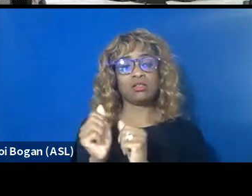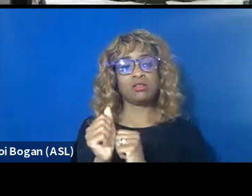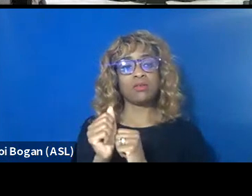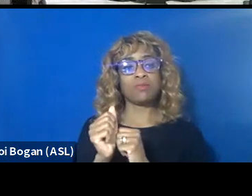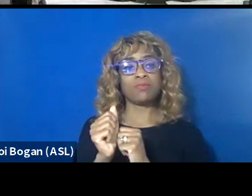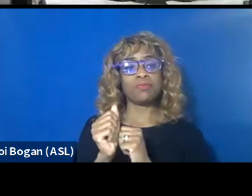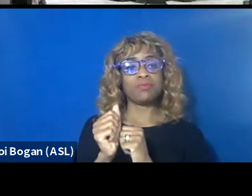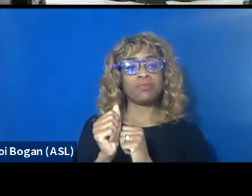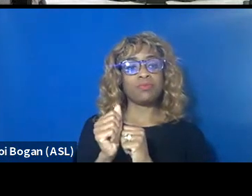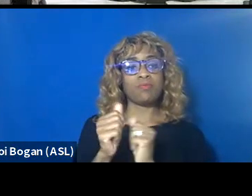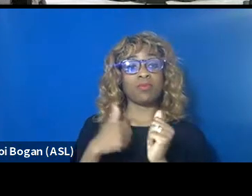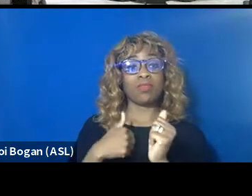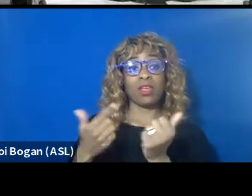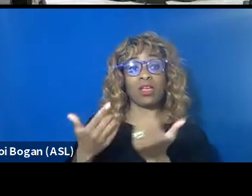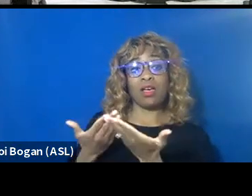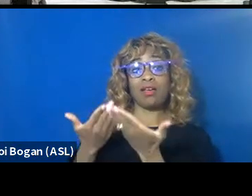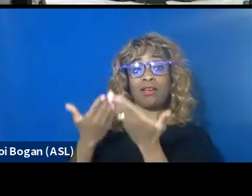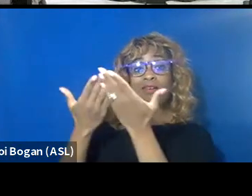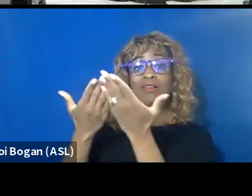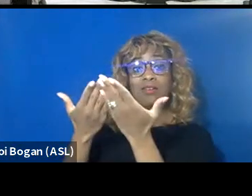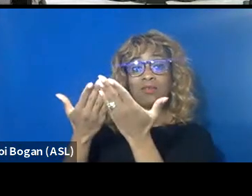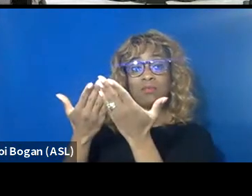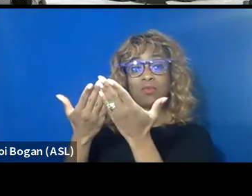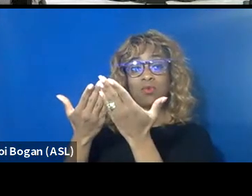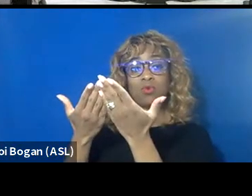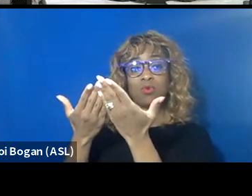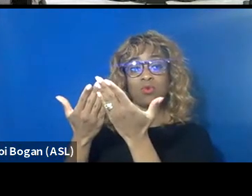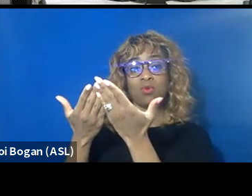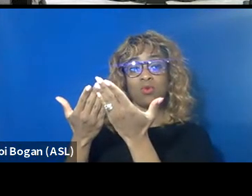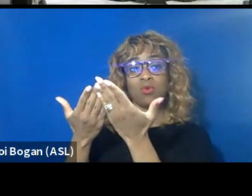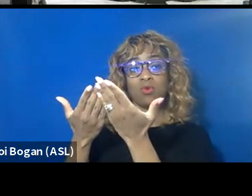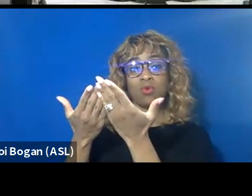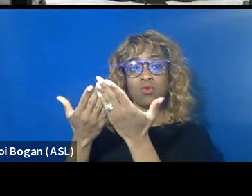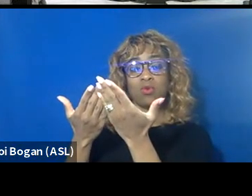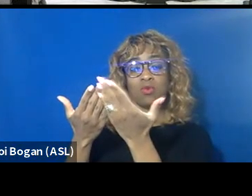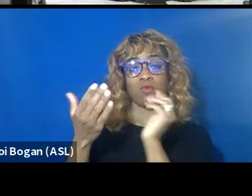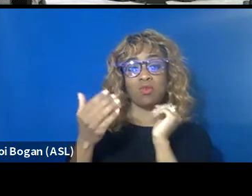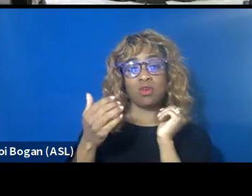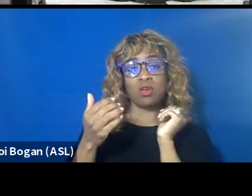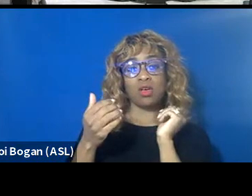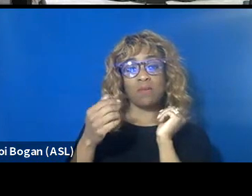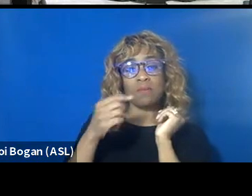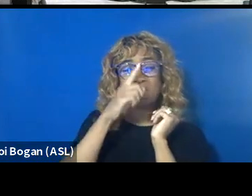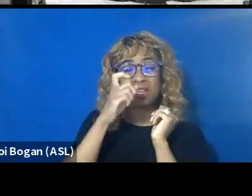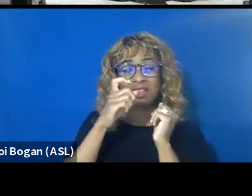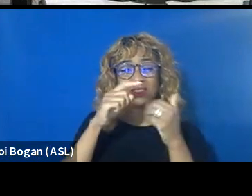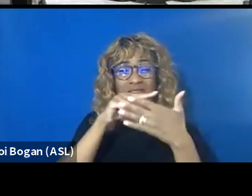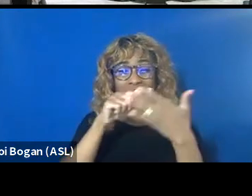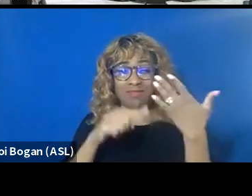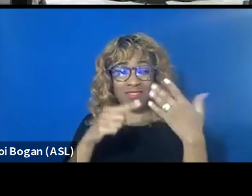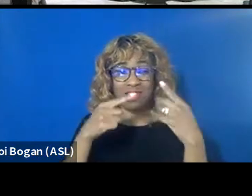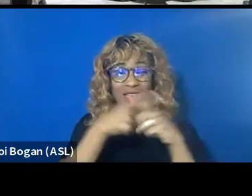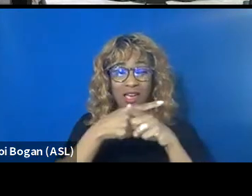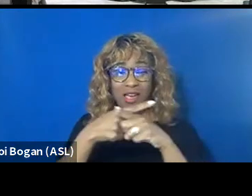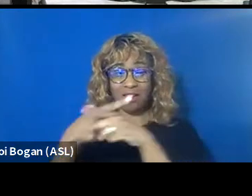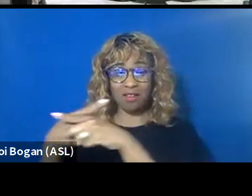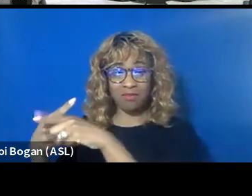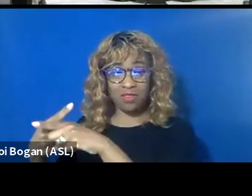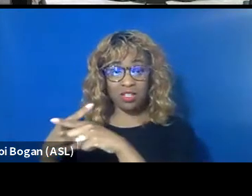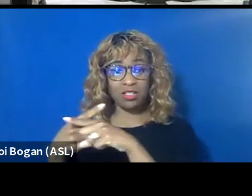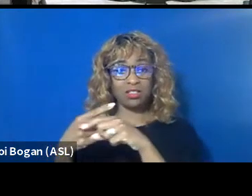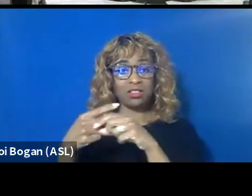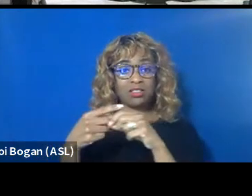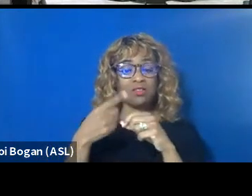I had put a motion forward that because of these conflicts on these